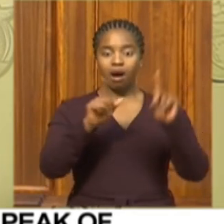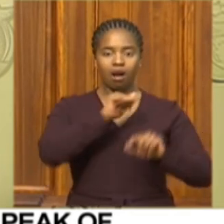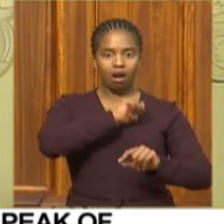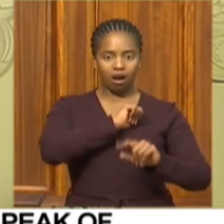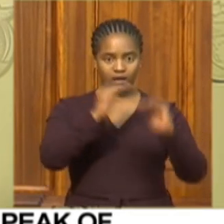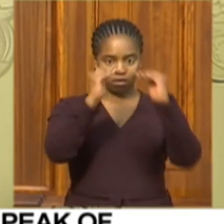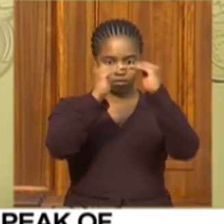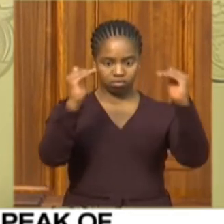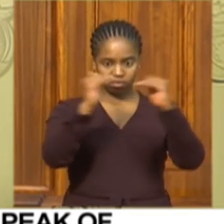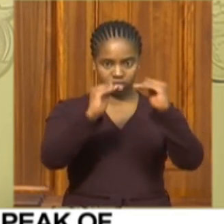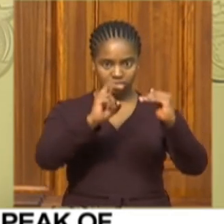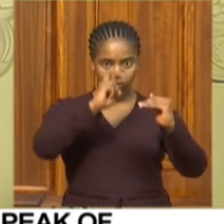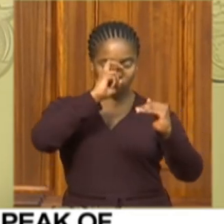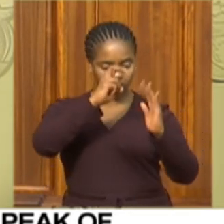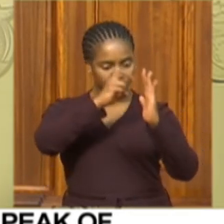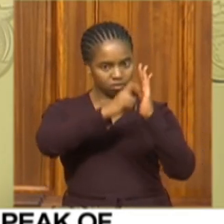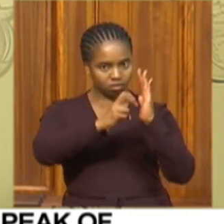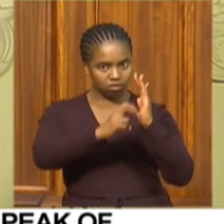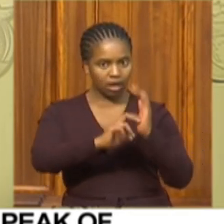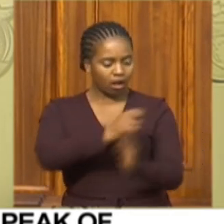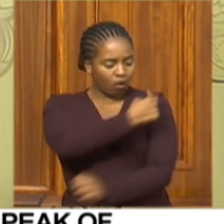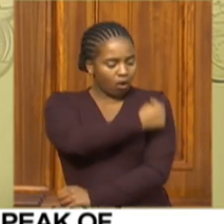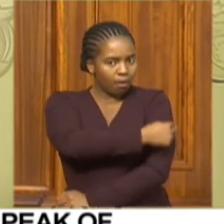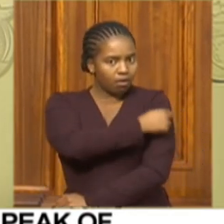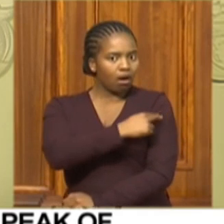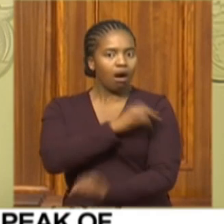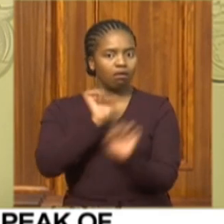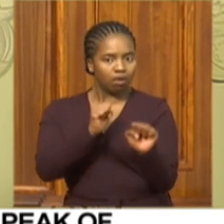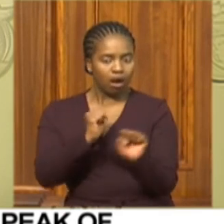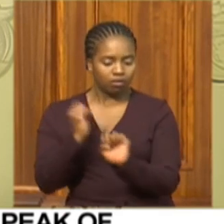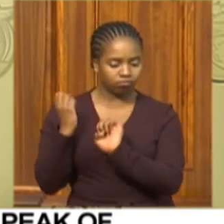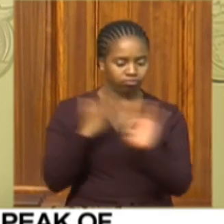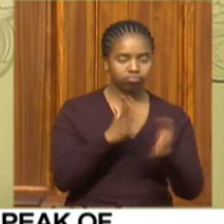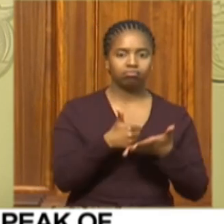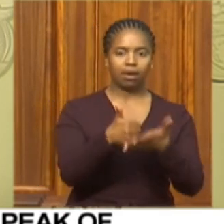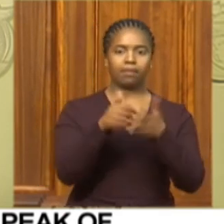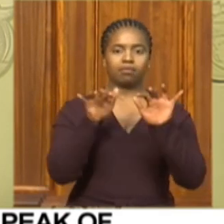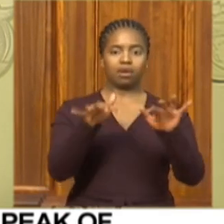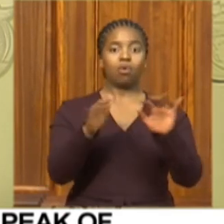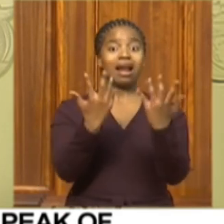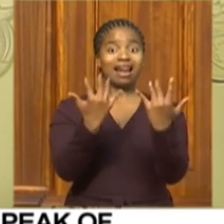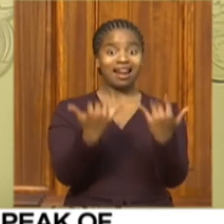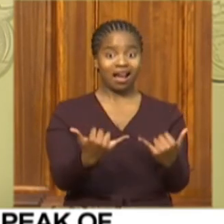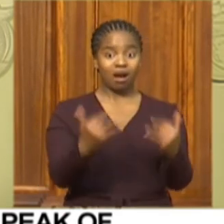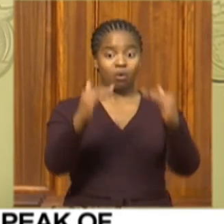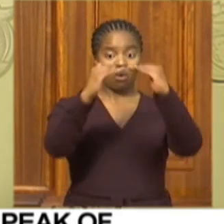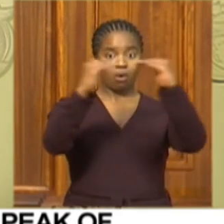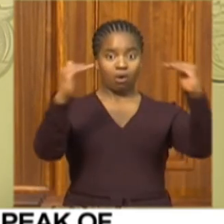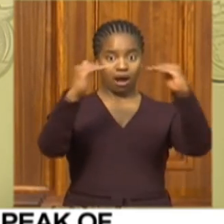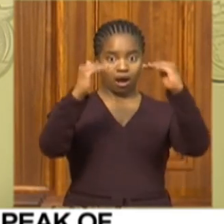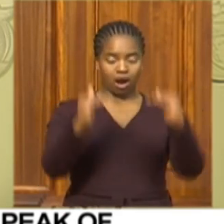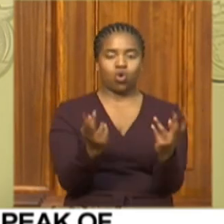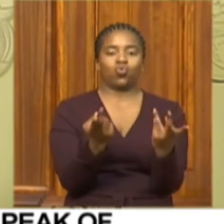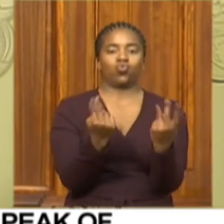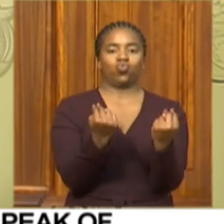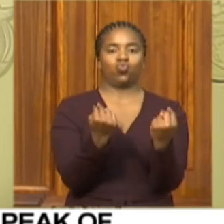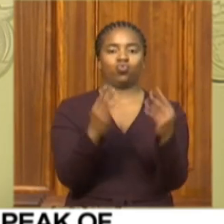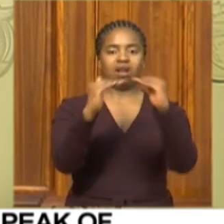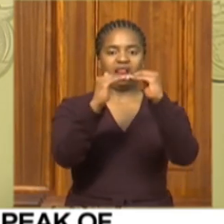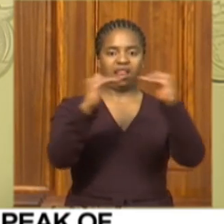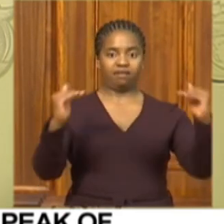Now, amidst the signs of hope, we are ready to enter a new phase in our response to the